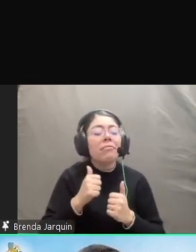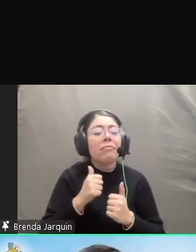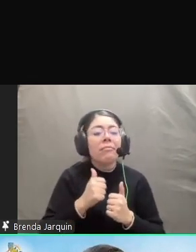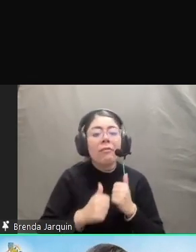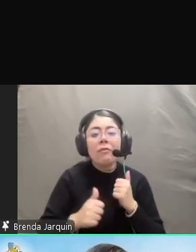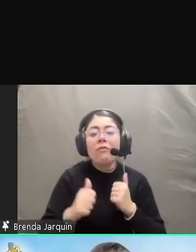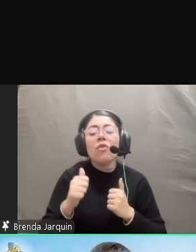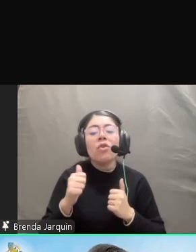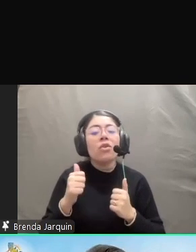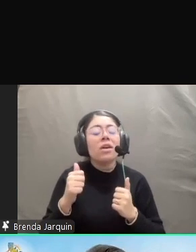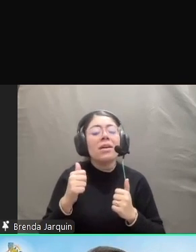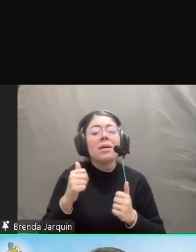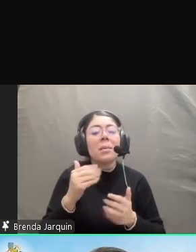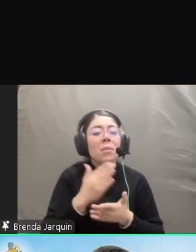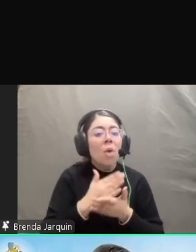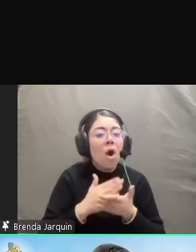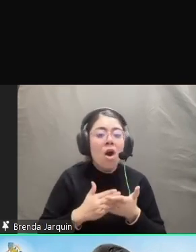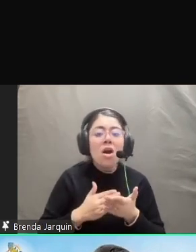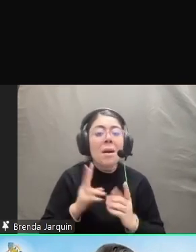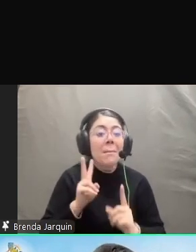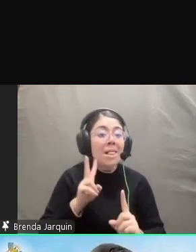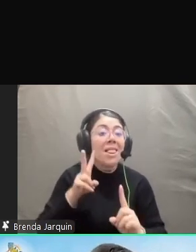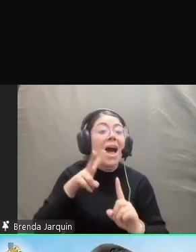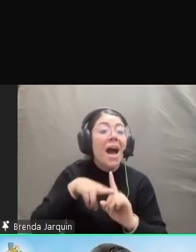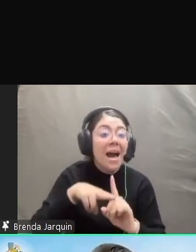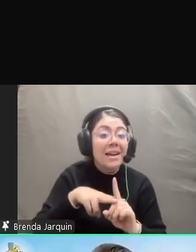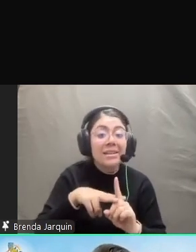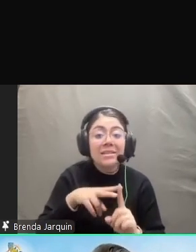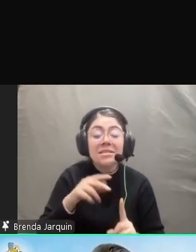across agencies would be useful for you